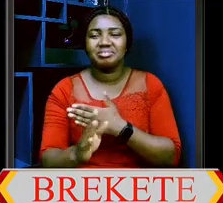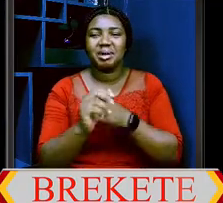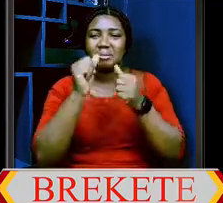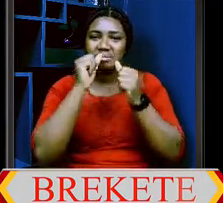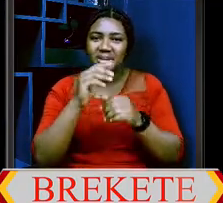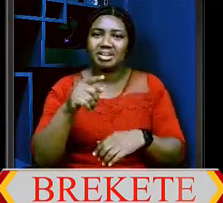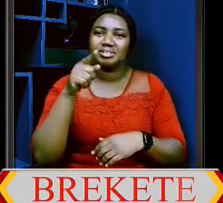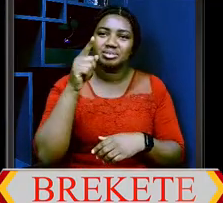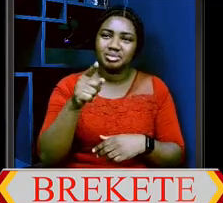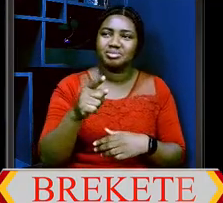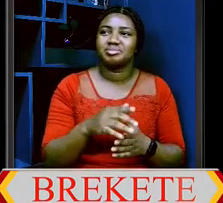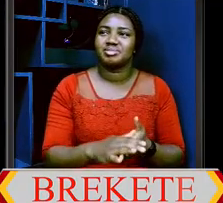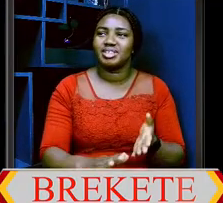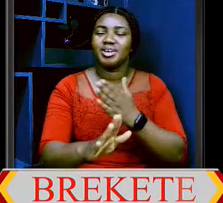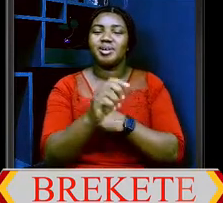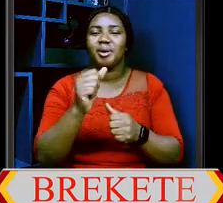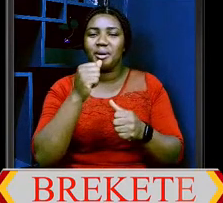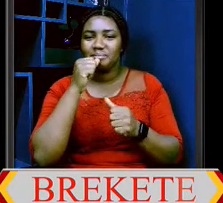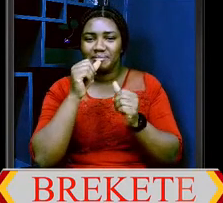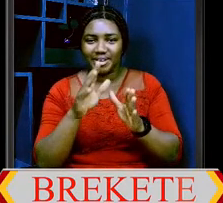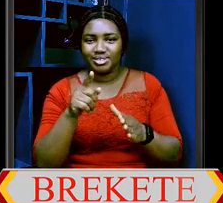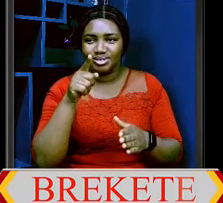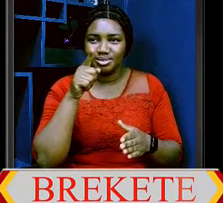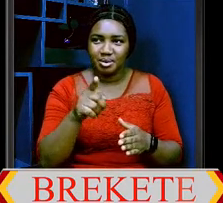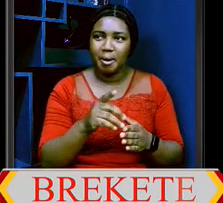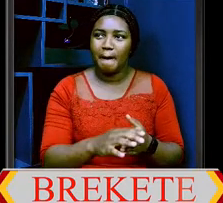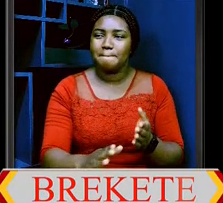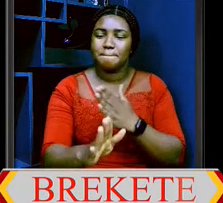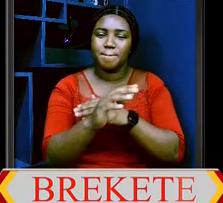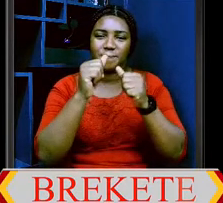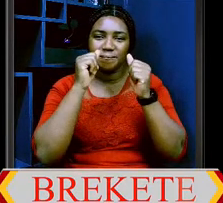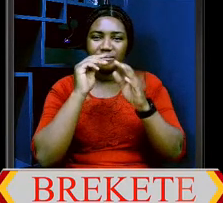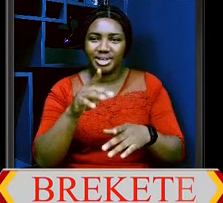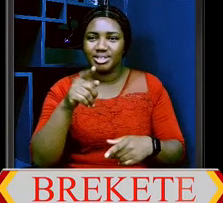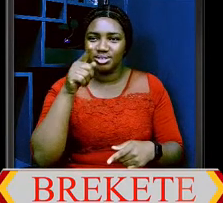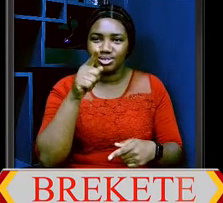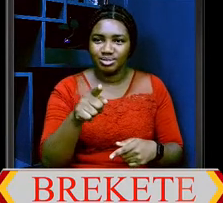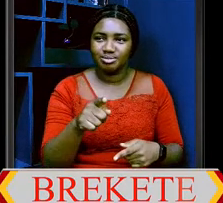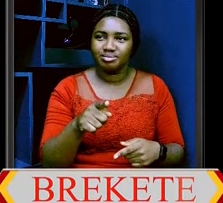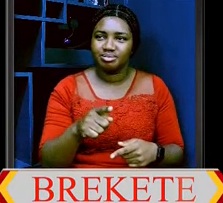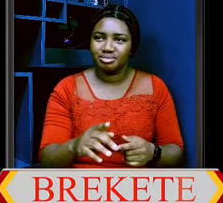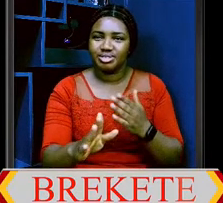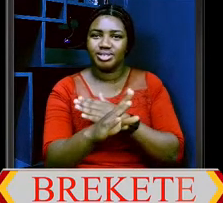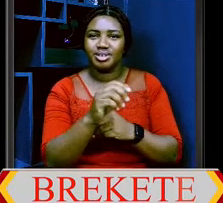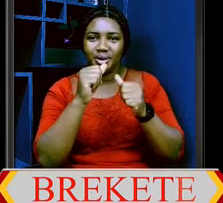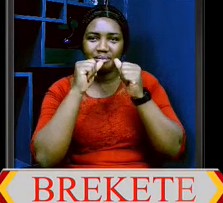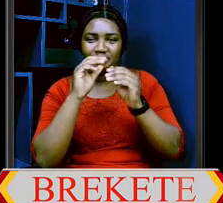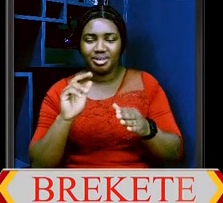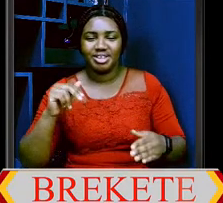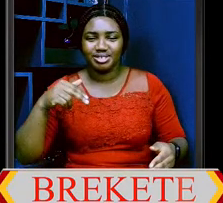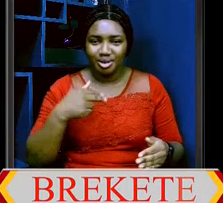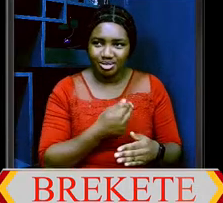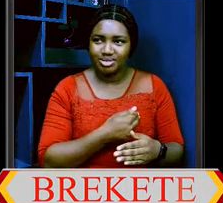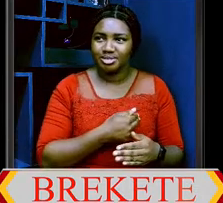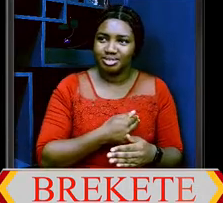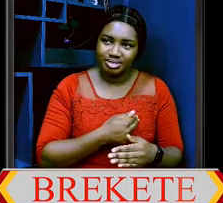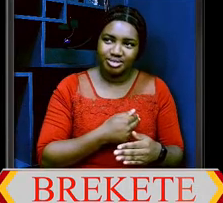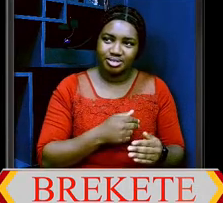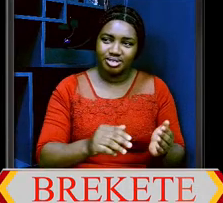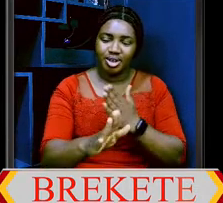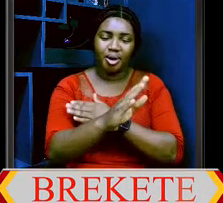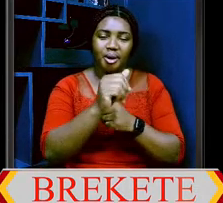bless you God to bless me God to bless you God to bless us